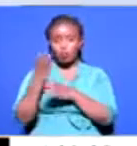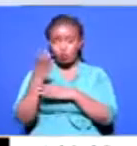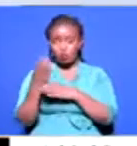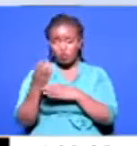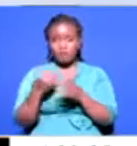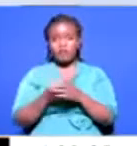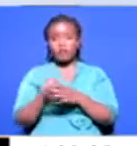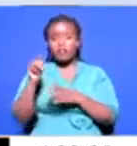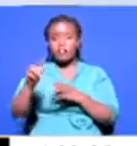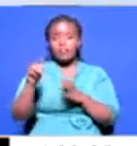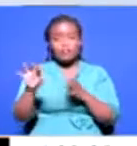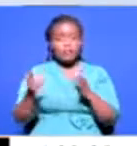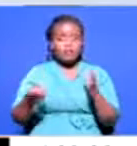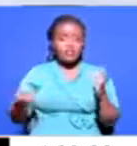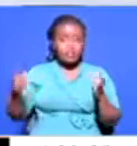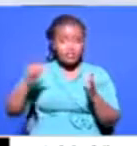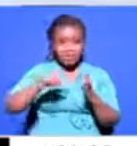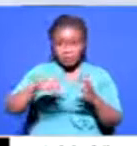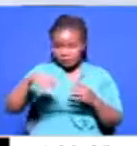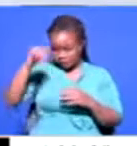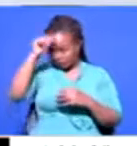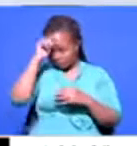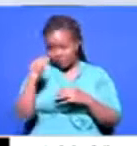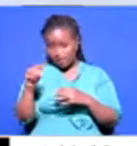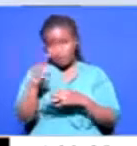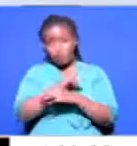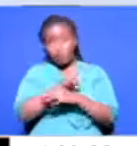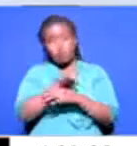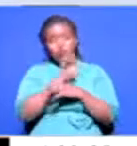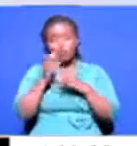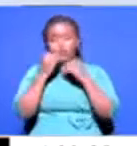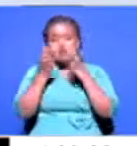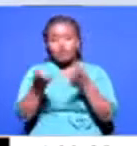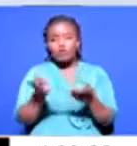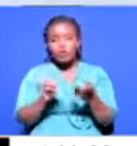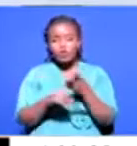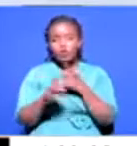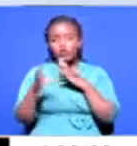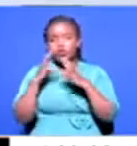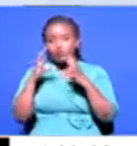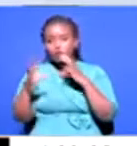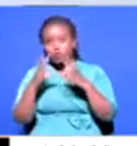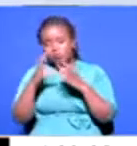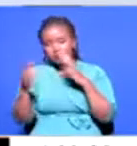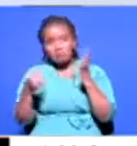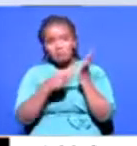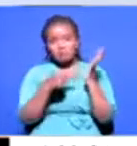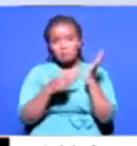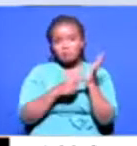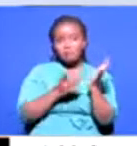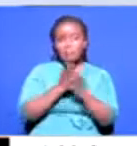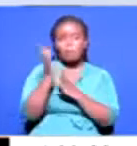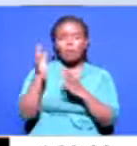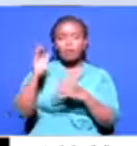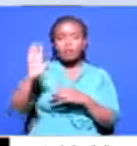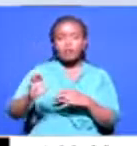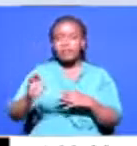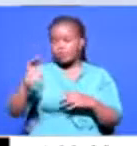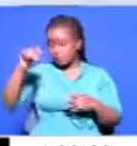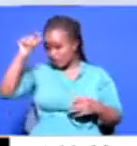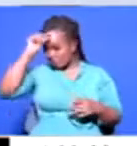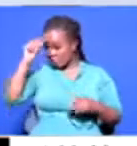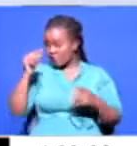increased government use of information and communications technology in the provision of e-government